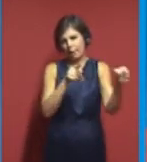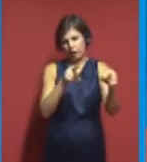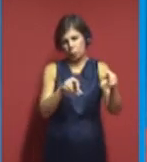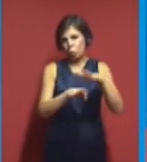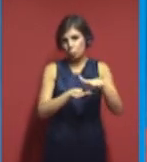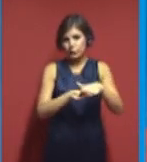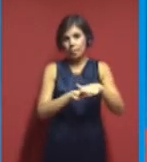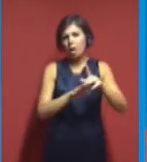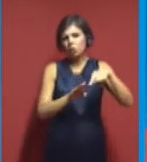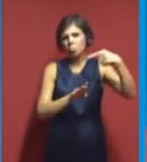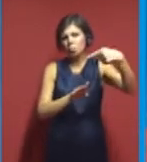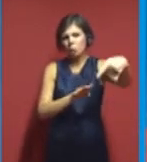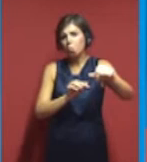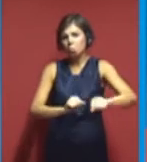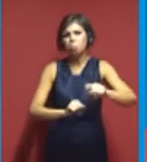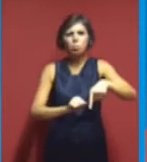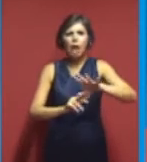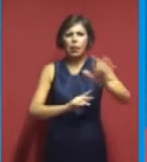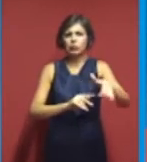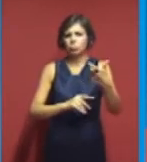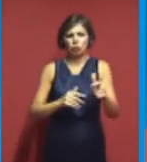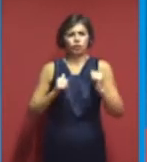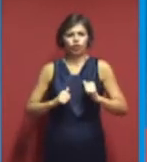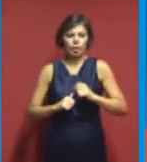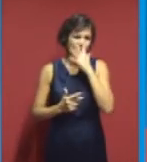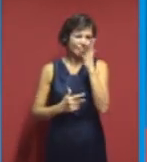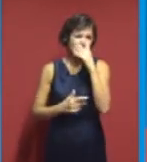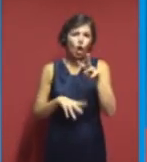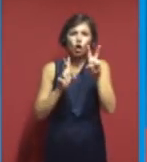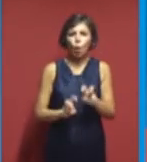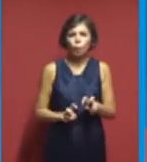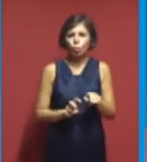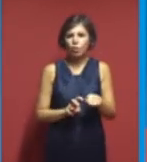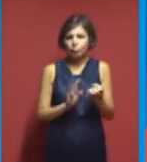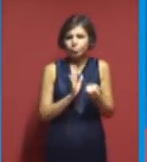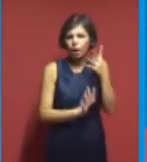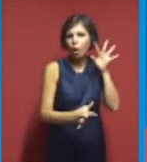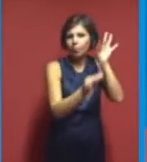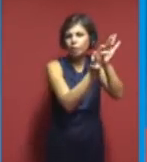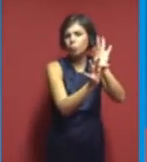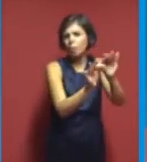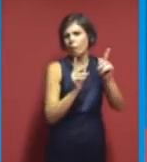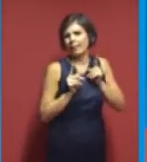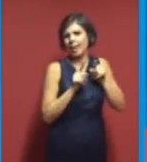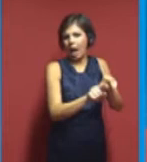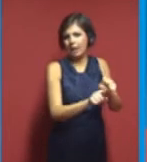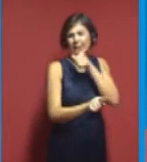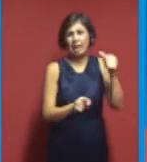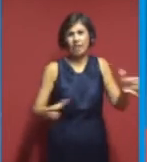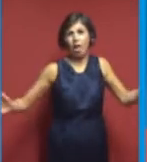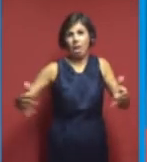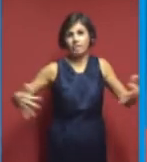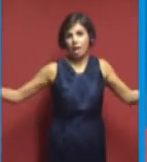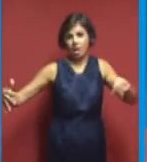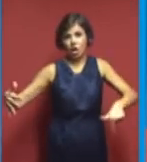one of the first computers, the ENIAC, that was maybe a room in 40 square meters or 60 square meters, comparable to where you can fit a Fab Lab